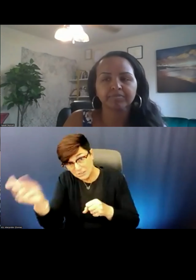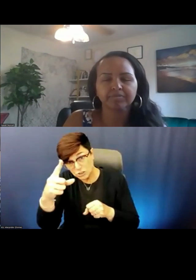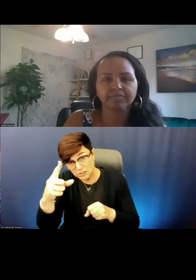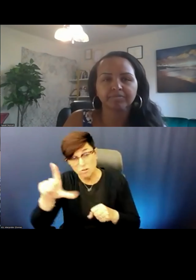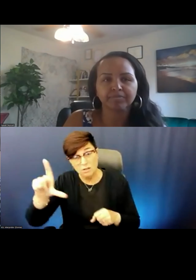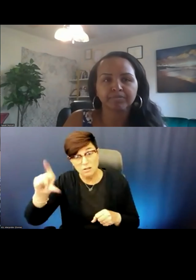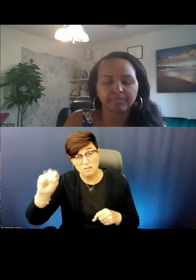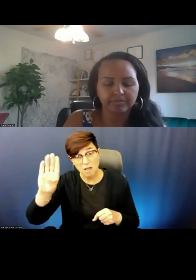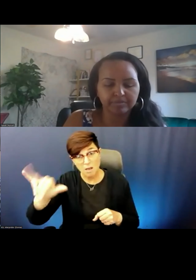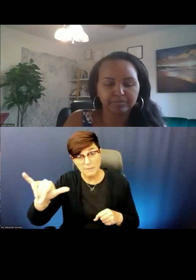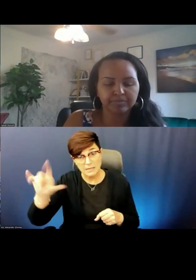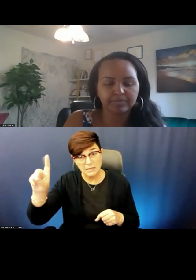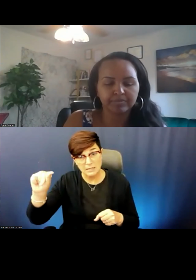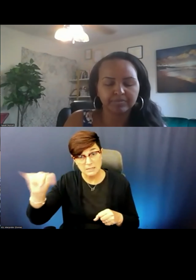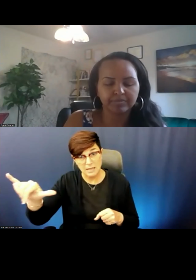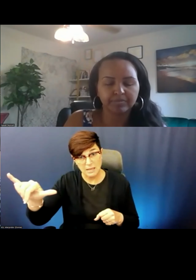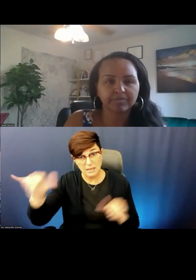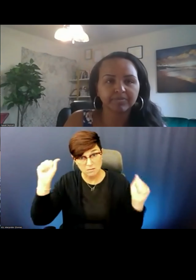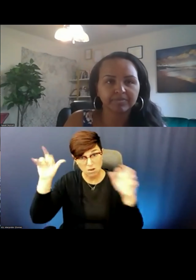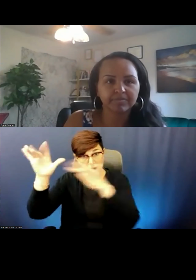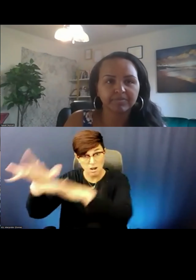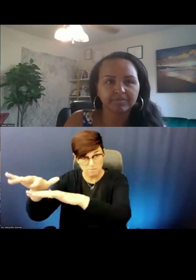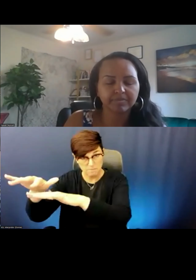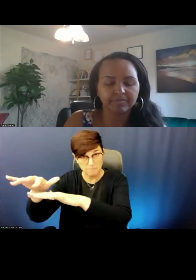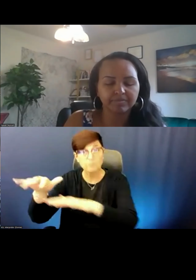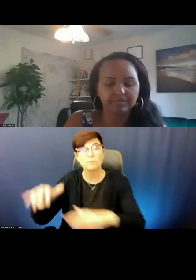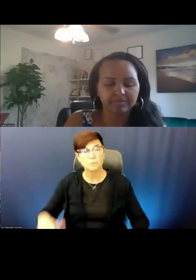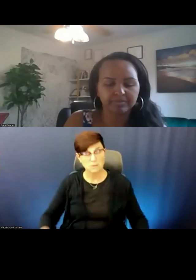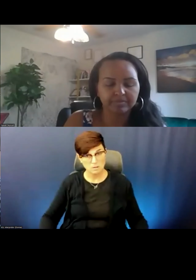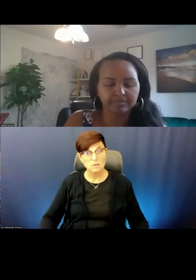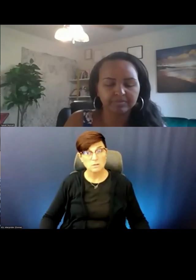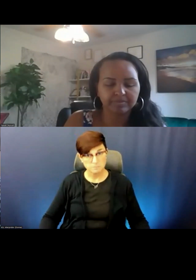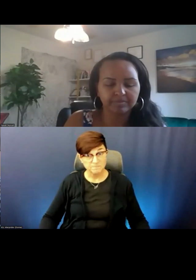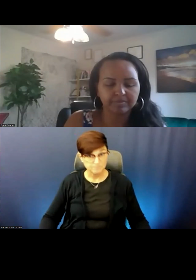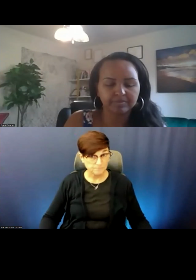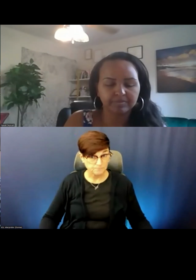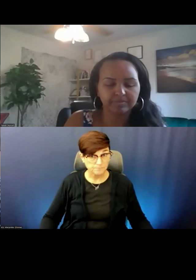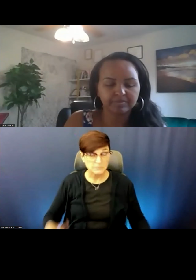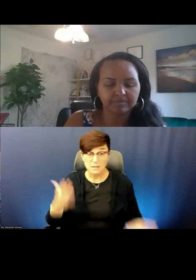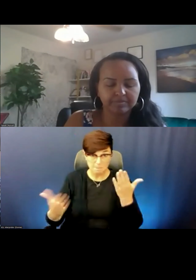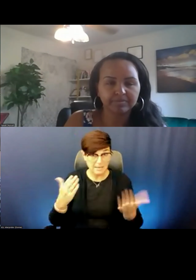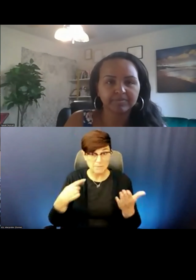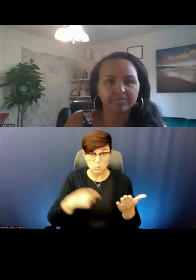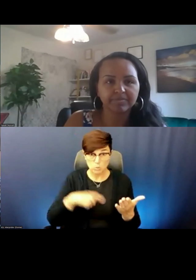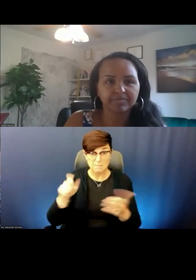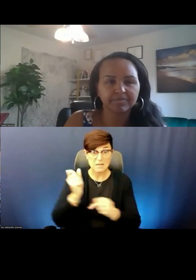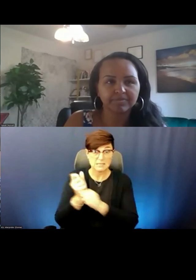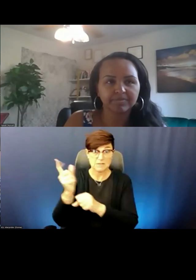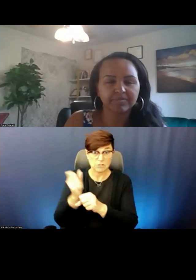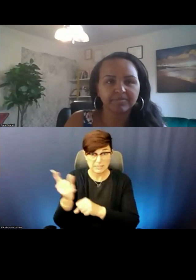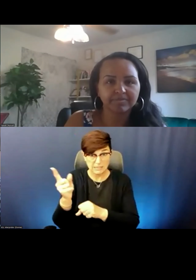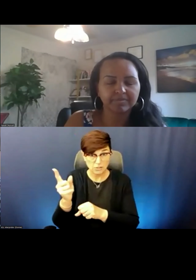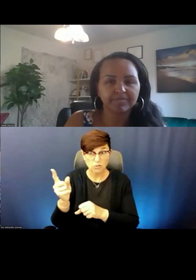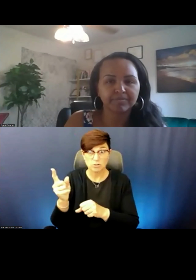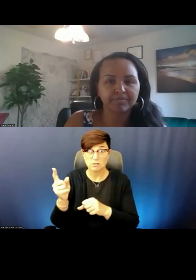more thematic. Obviously, you need to have asks, but maybe we need to be out there every year saying our populations